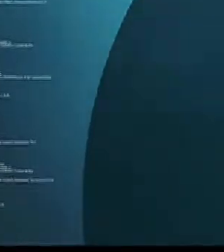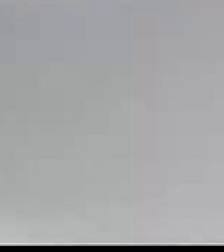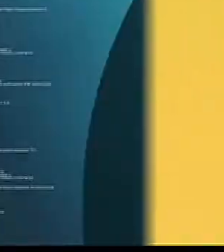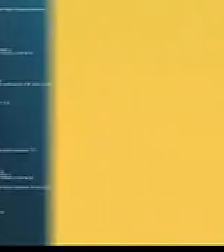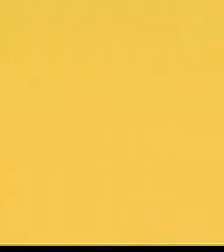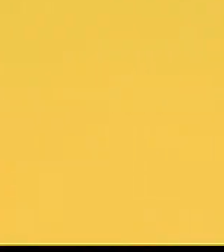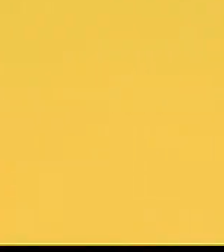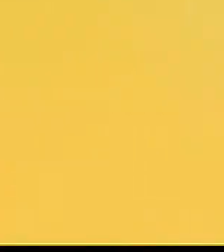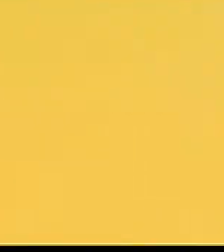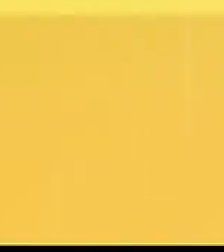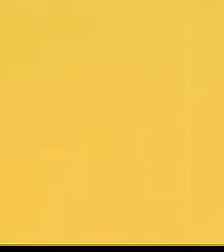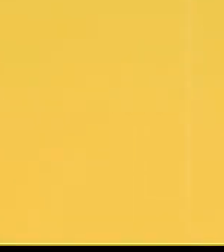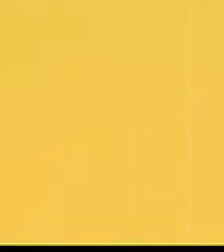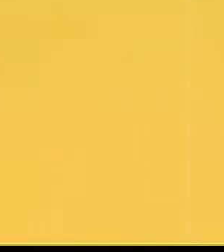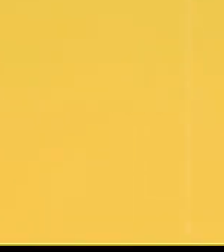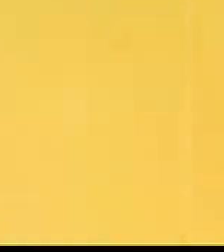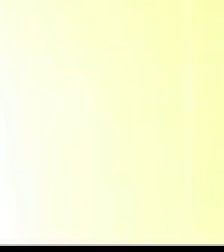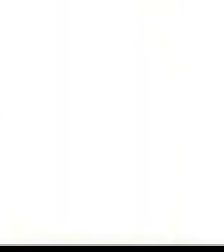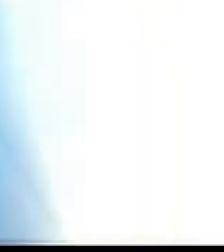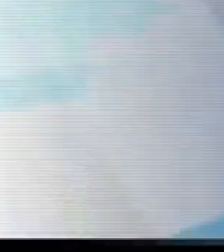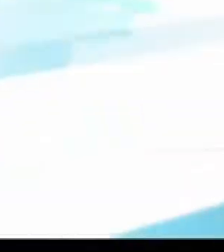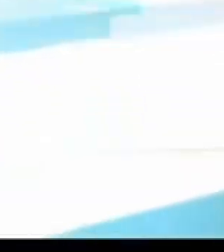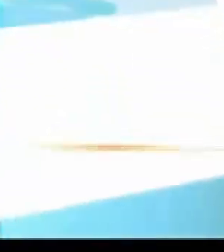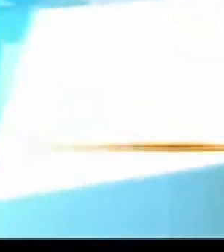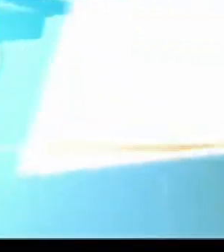Now in HD.